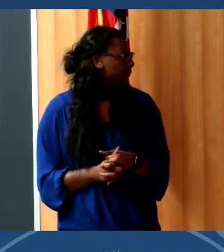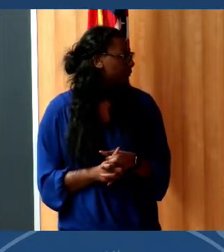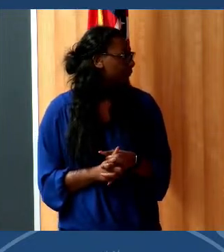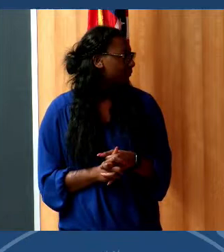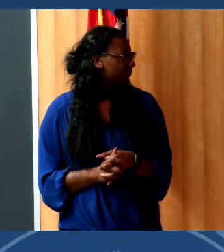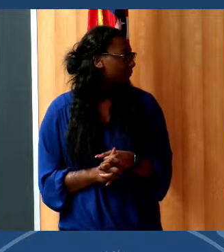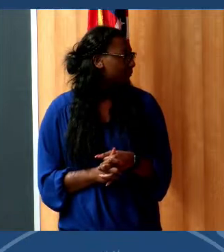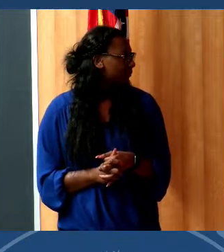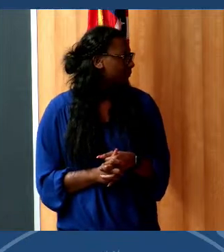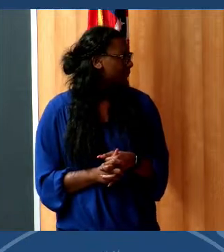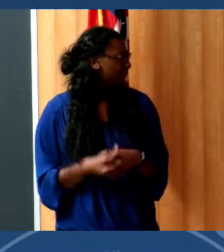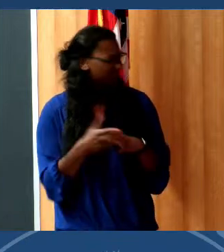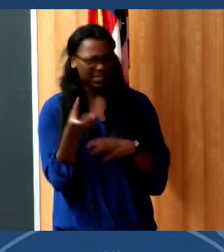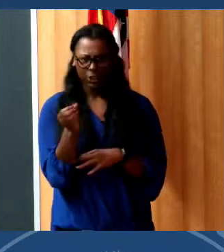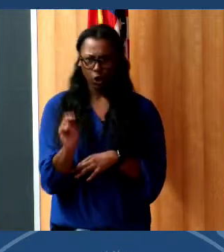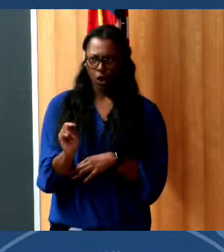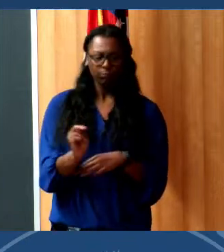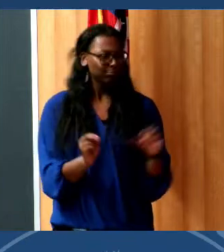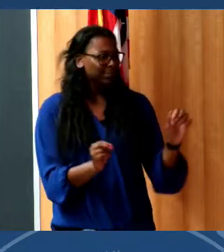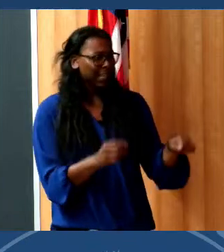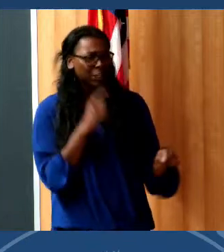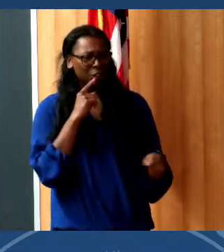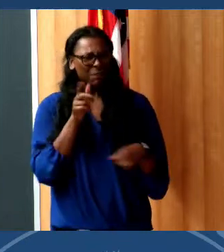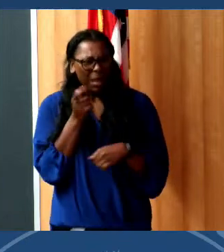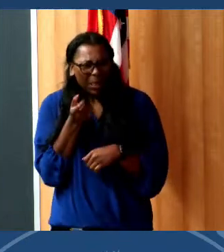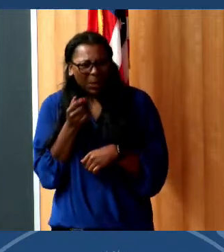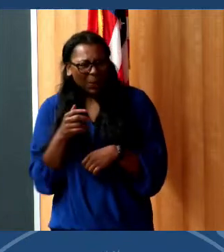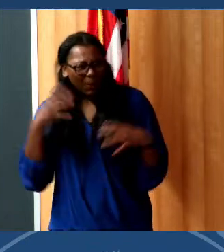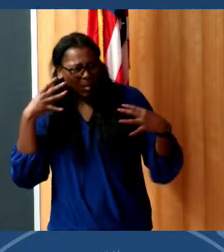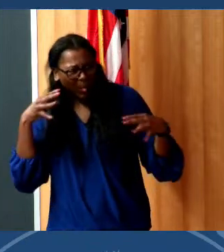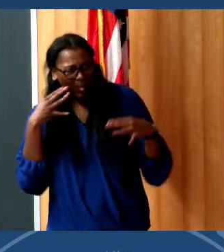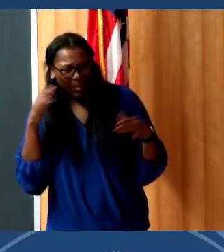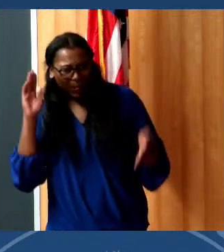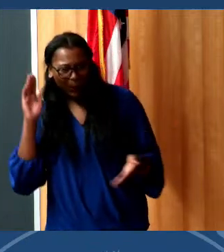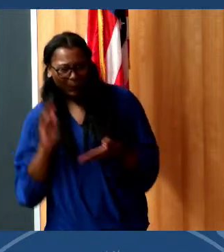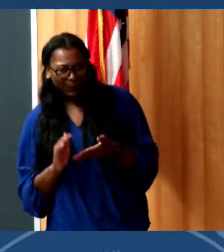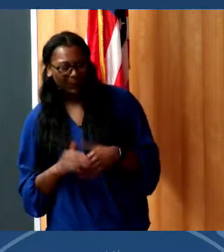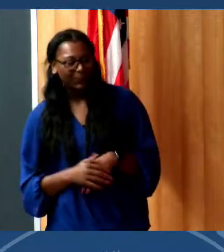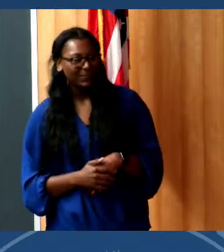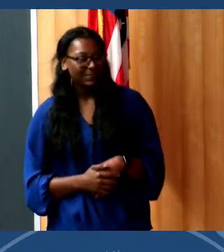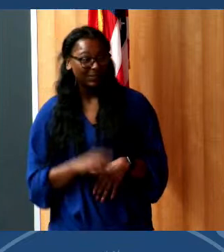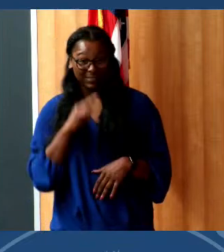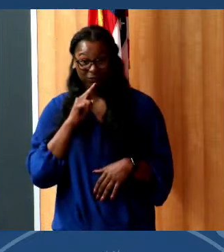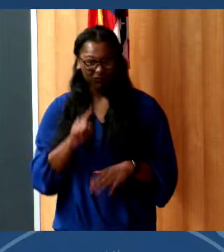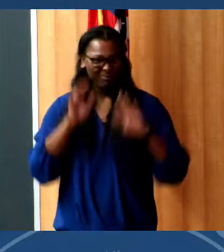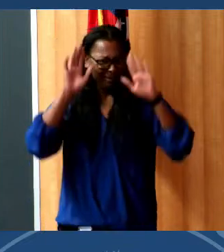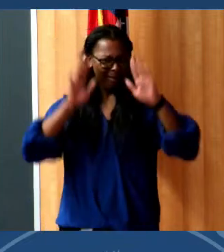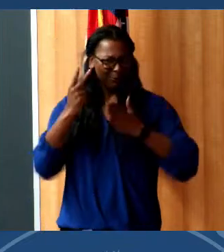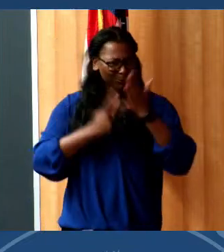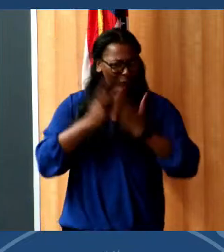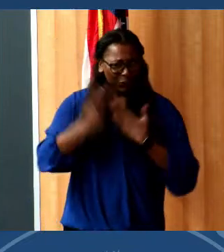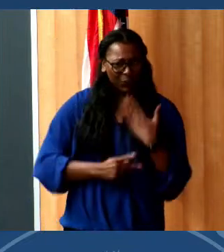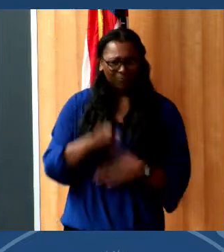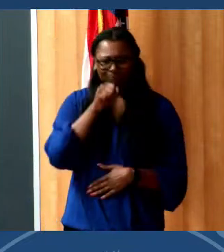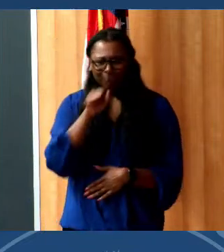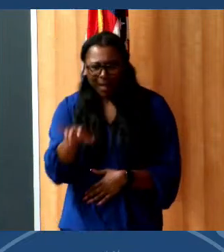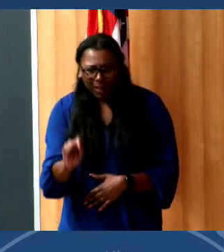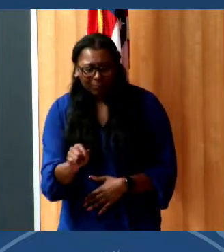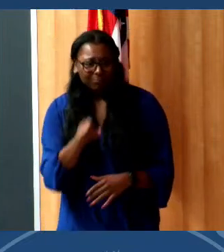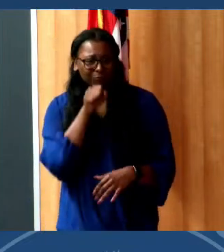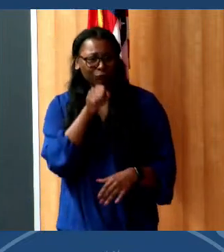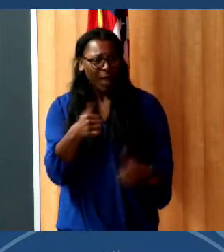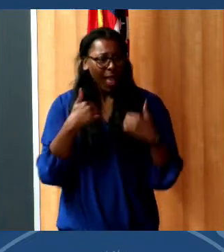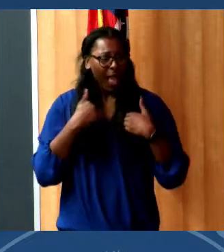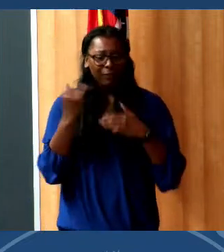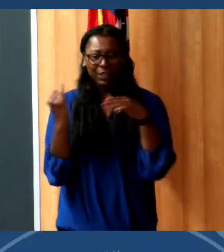Well, isn't this, is it on? Okay. It's an awesome program. We loved it. We loved having the fellows